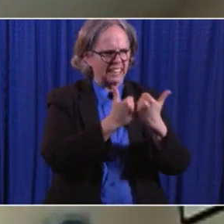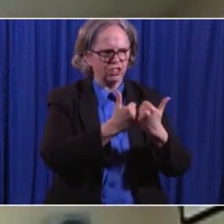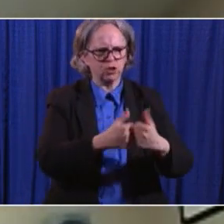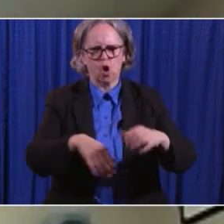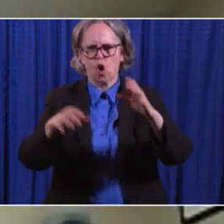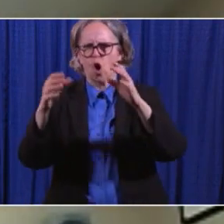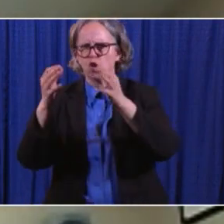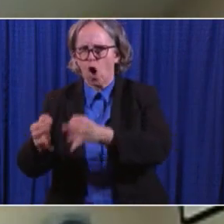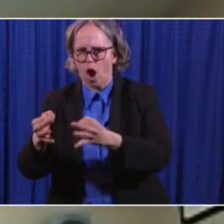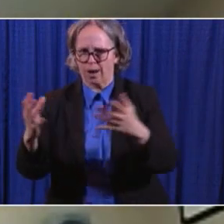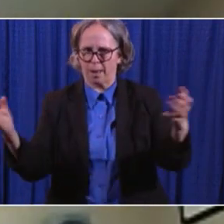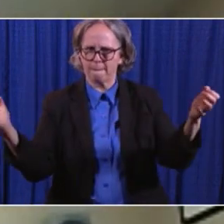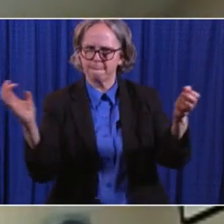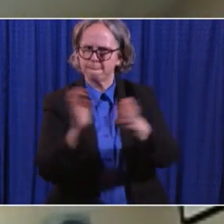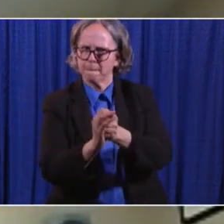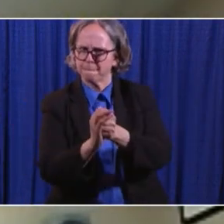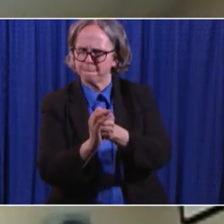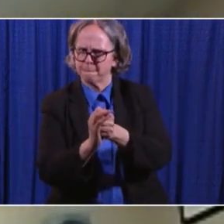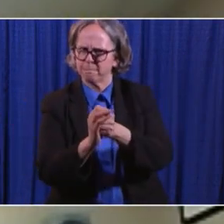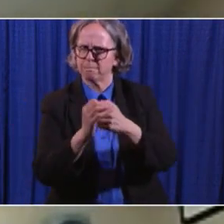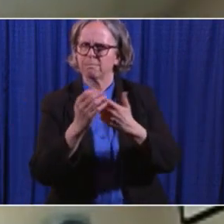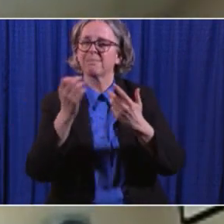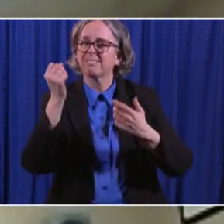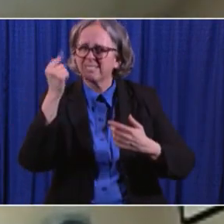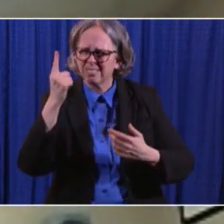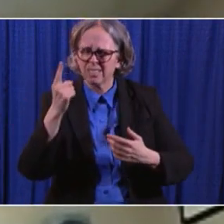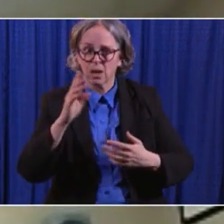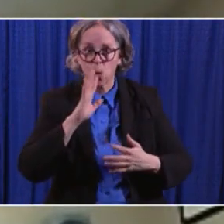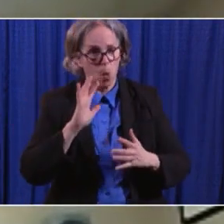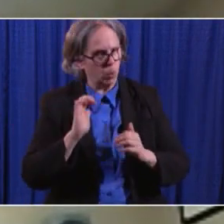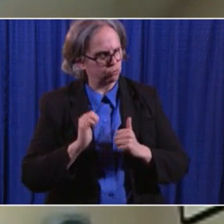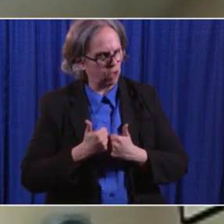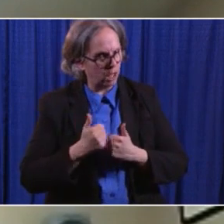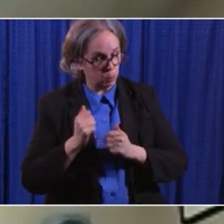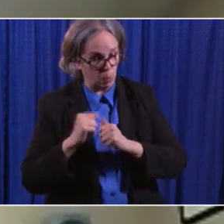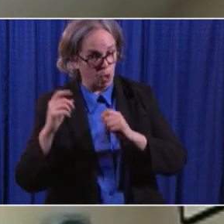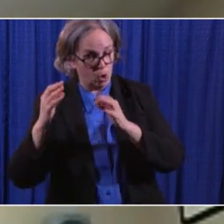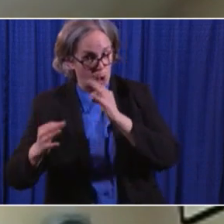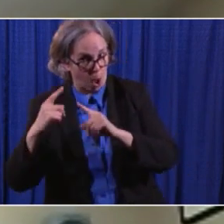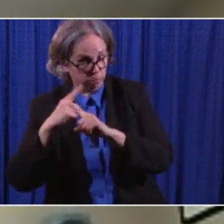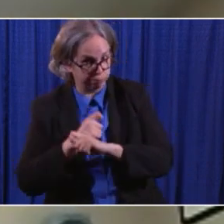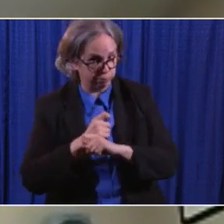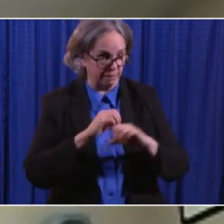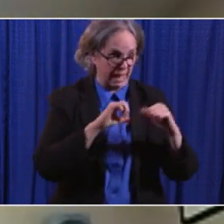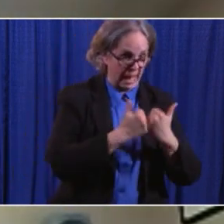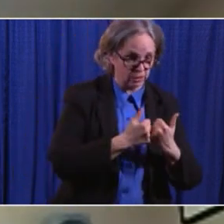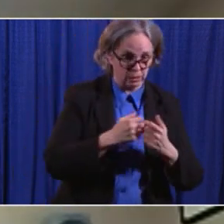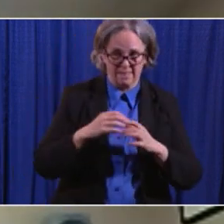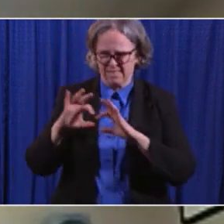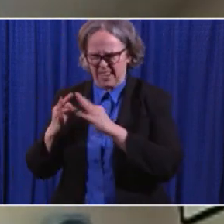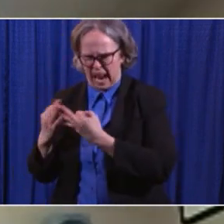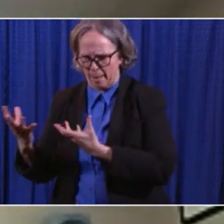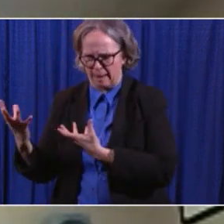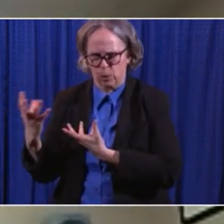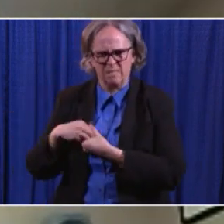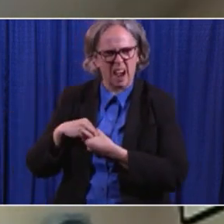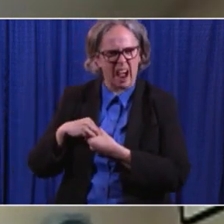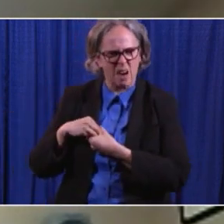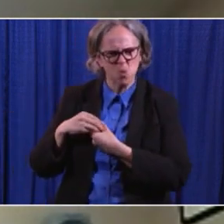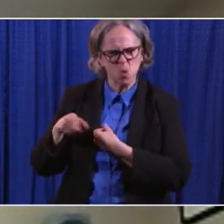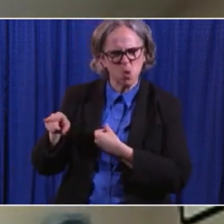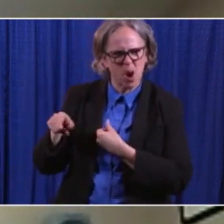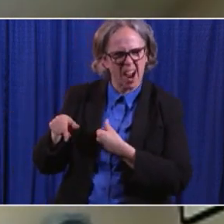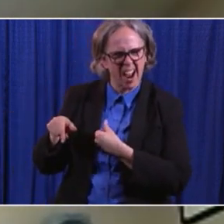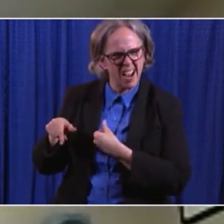with. So it's quite a challenge to keep the family engaged, involved with the child's treatment, and to try to